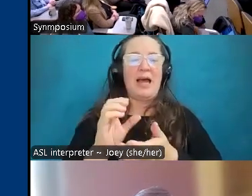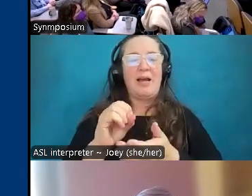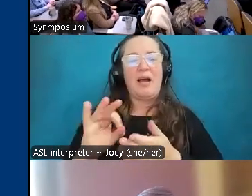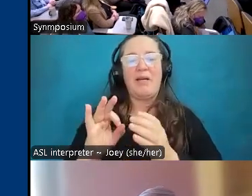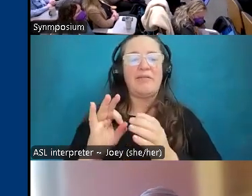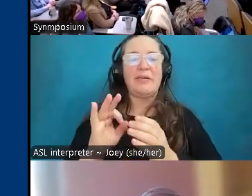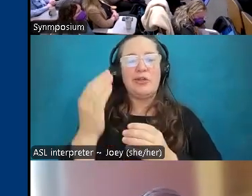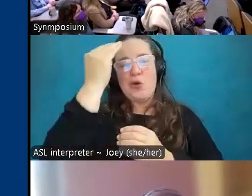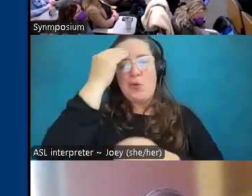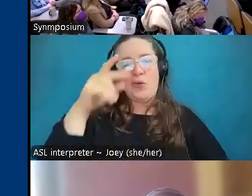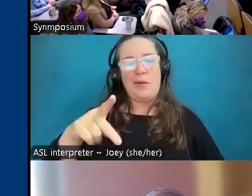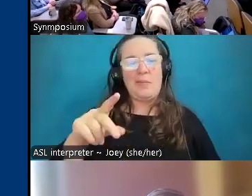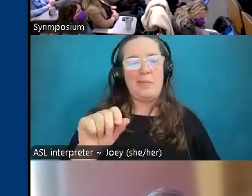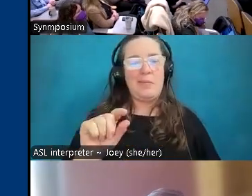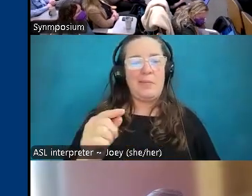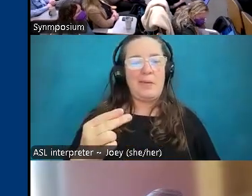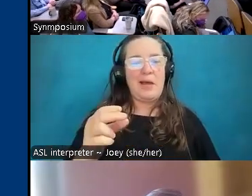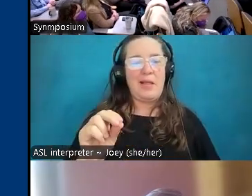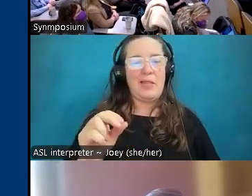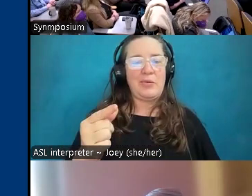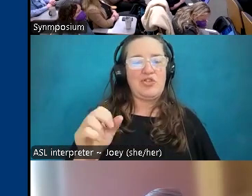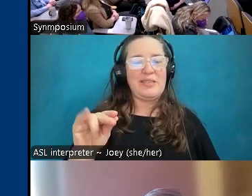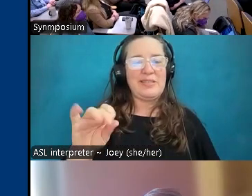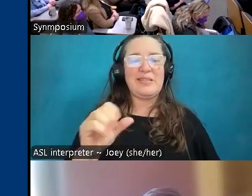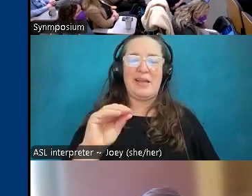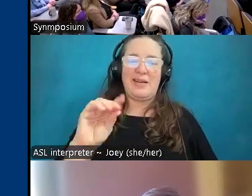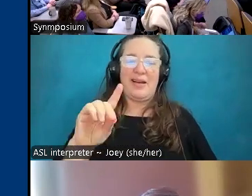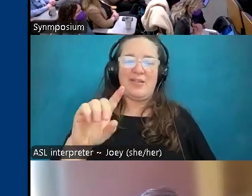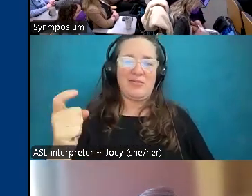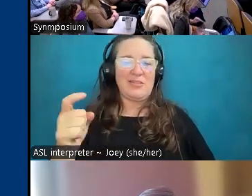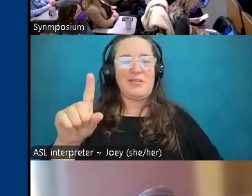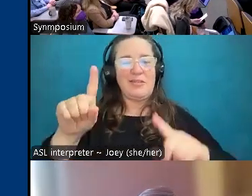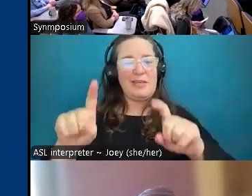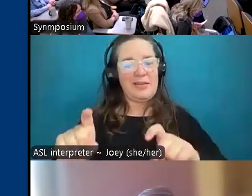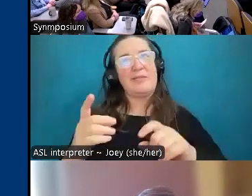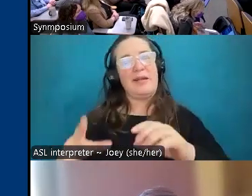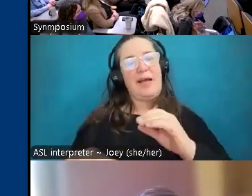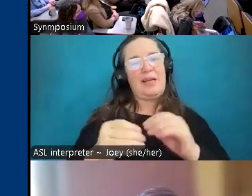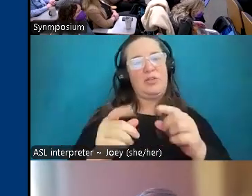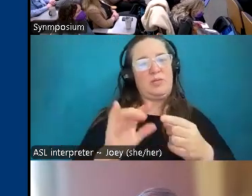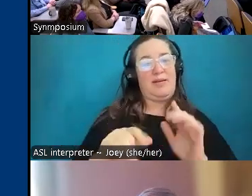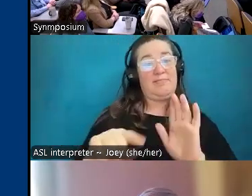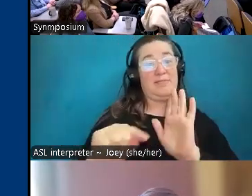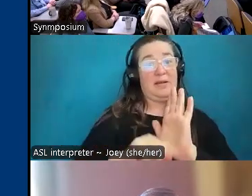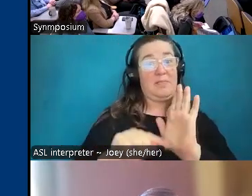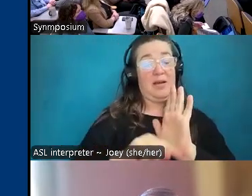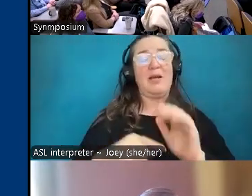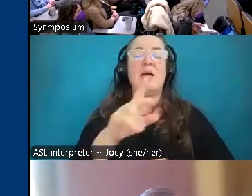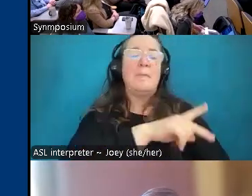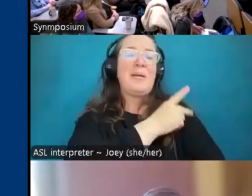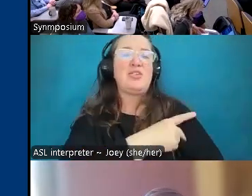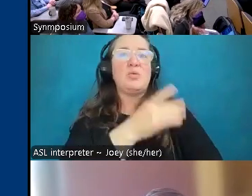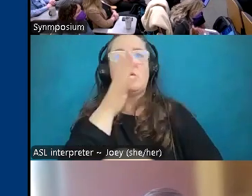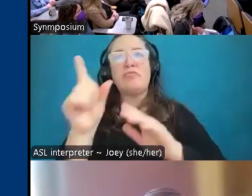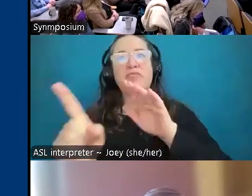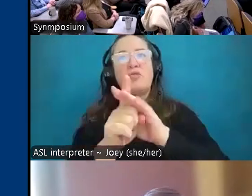illness does wax and wane, also as mentioned by Dr. Walker. Patients usually come to the clinic on good days and may not appear ill